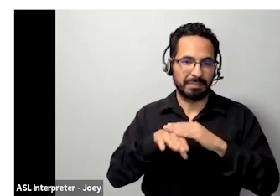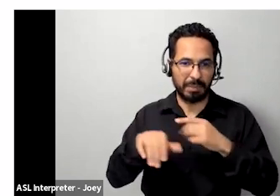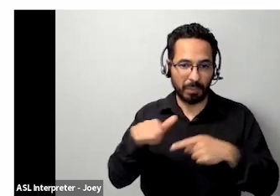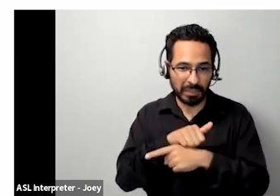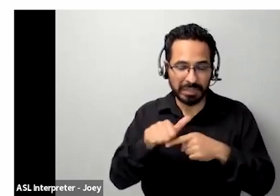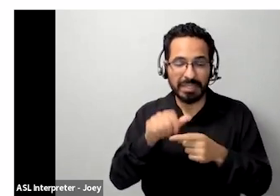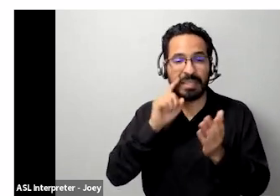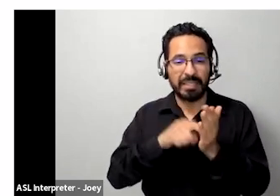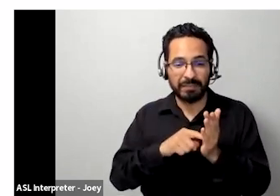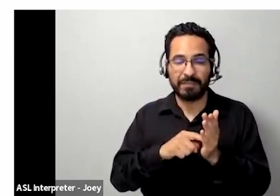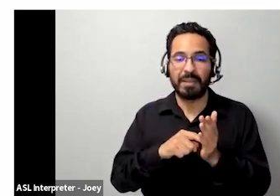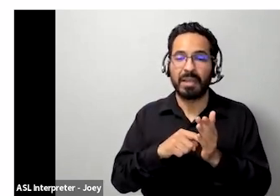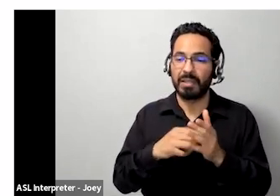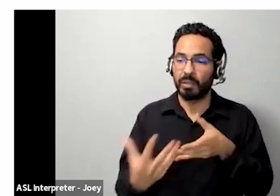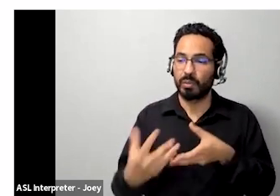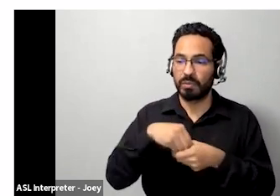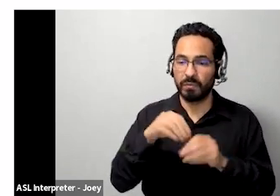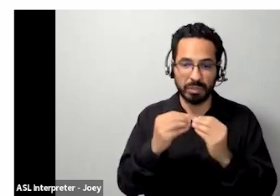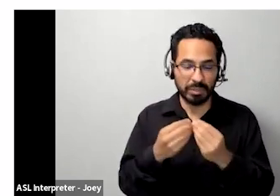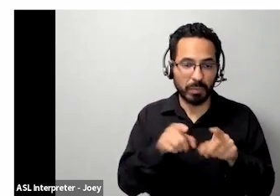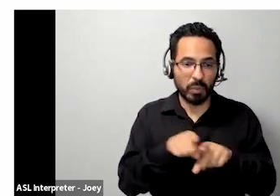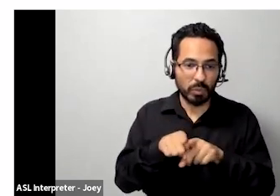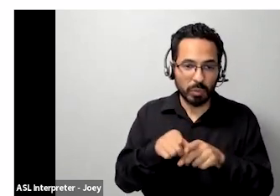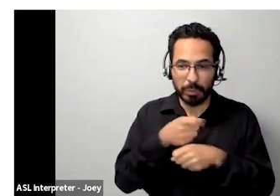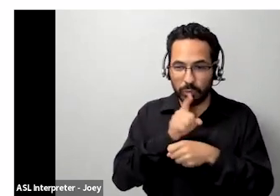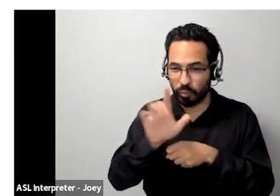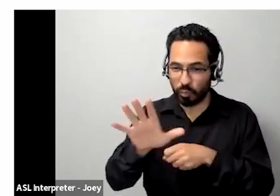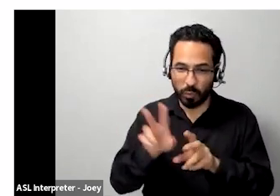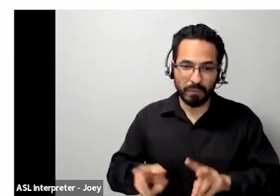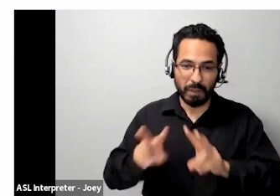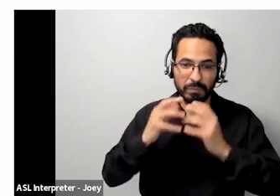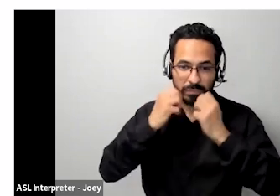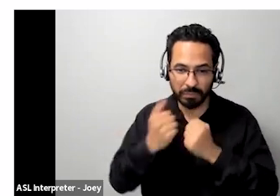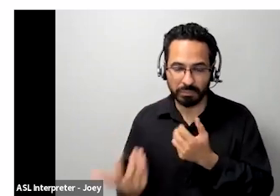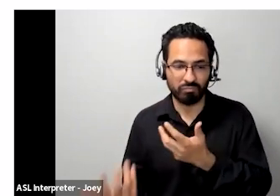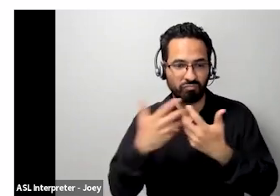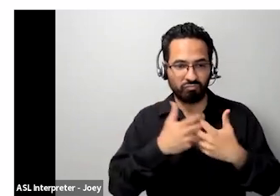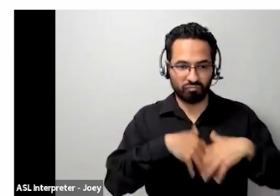identify inclusive organizations, and ensure your values align with your future